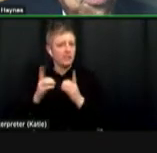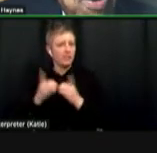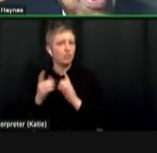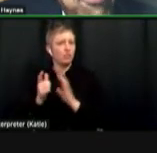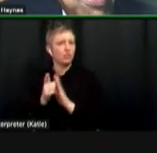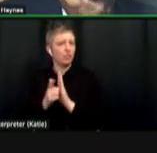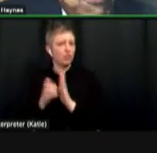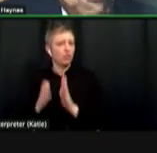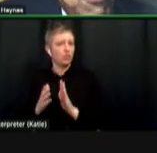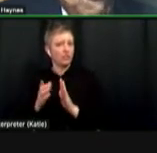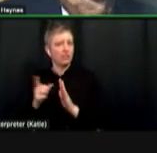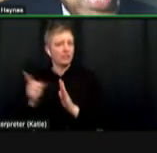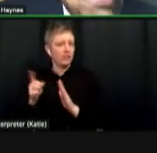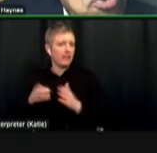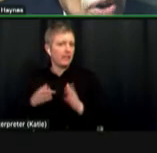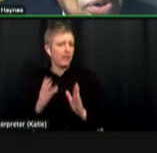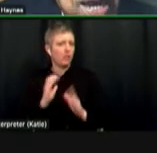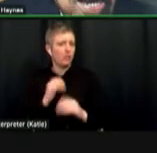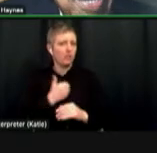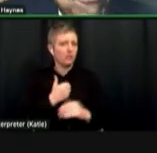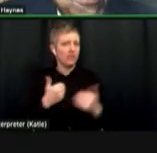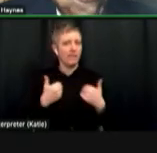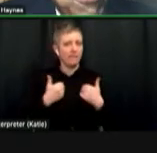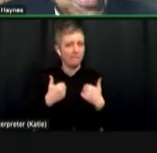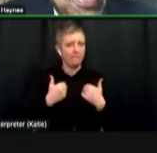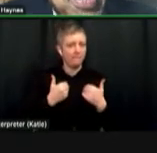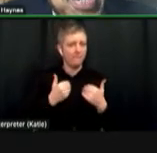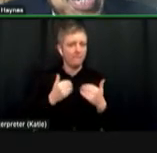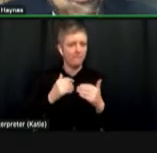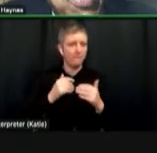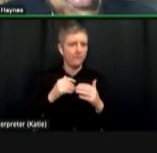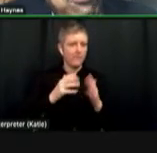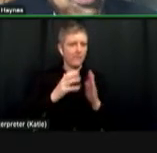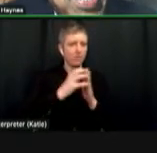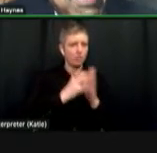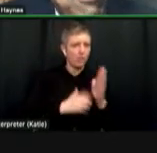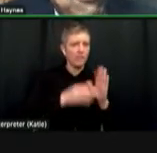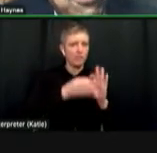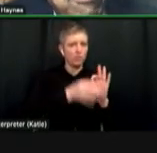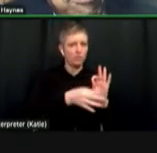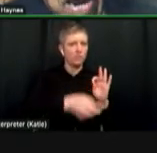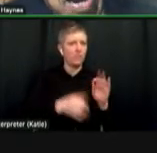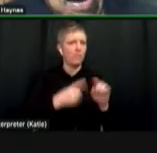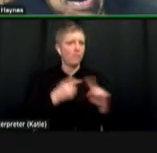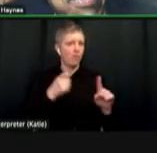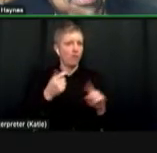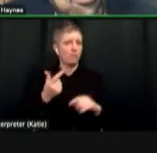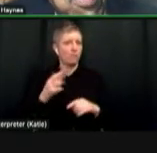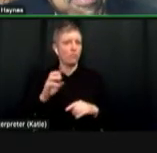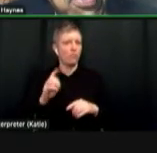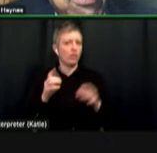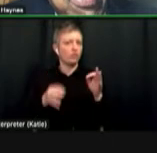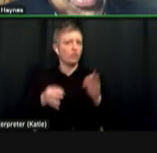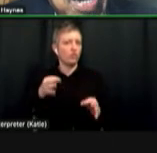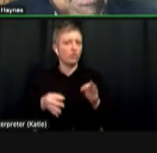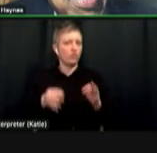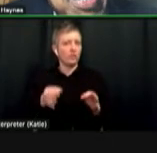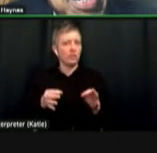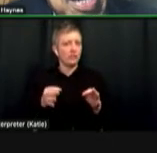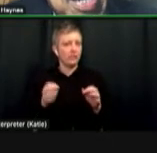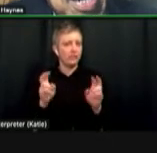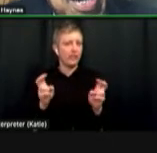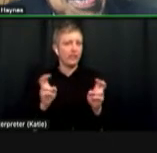those transcripts of grand jury cases. And we were able to compare over a period of